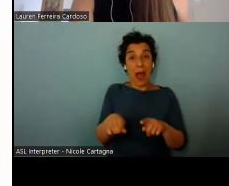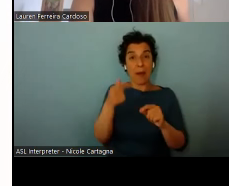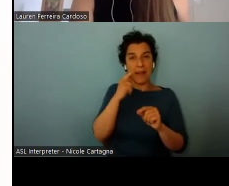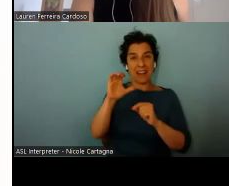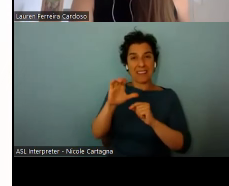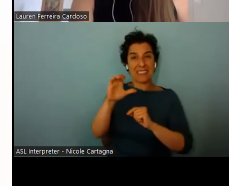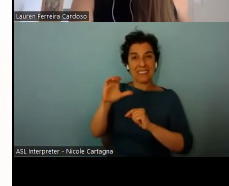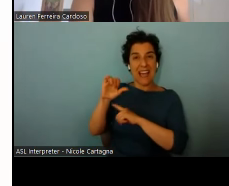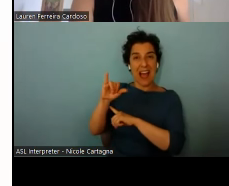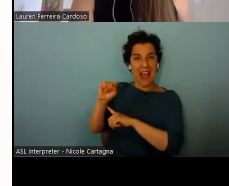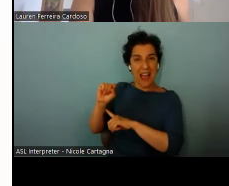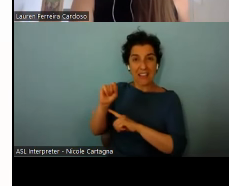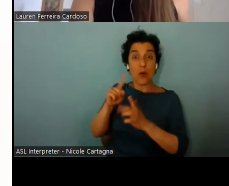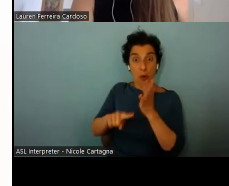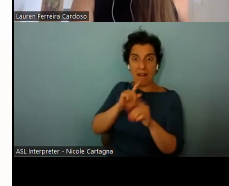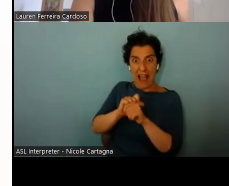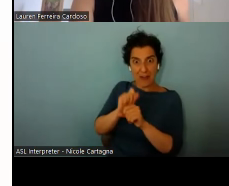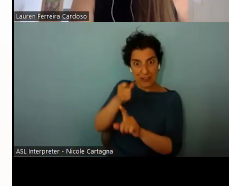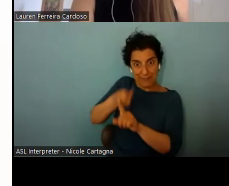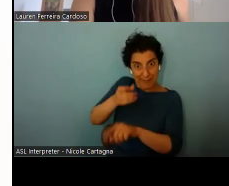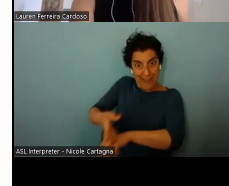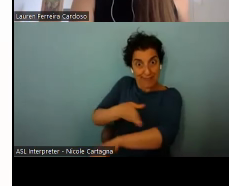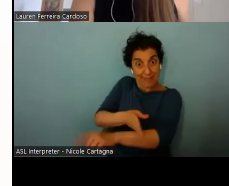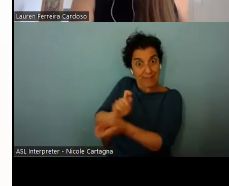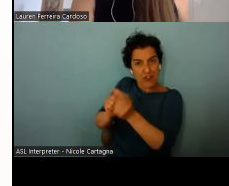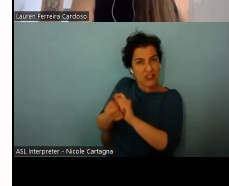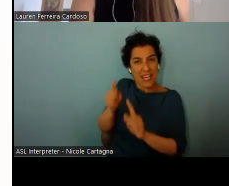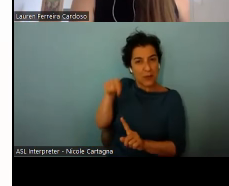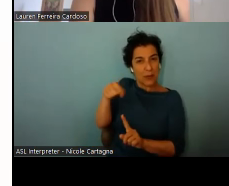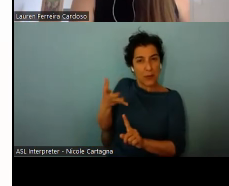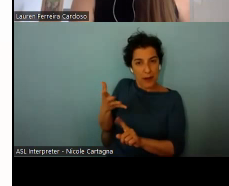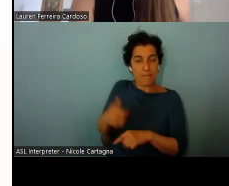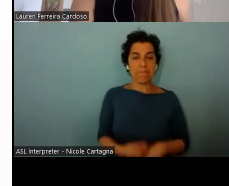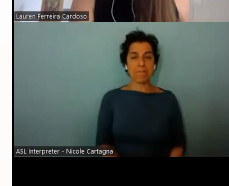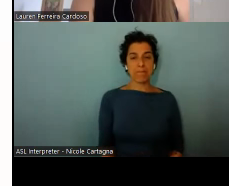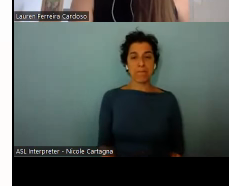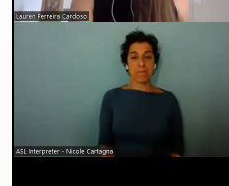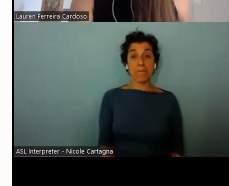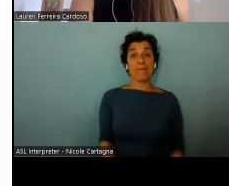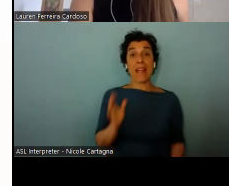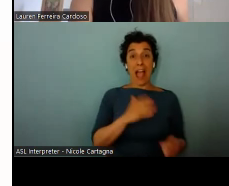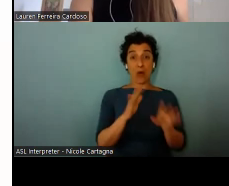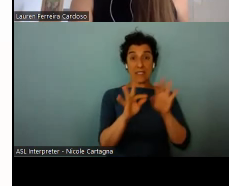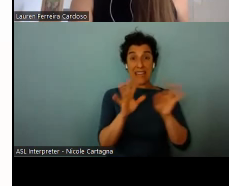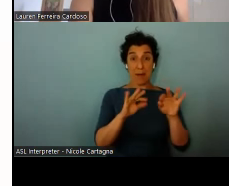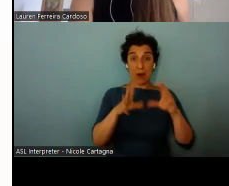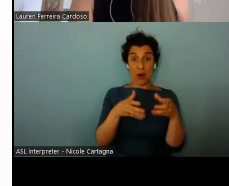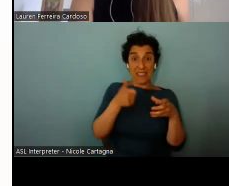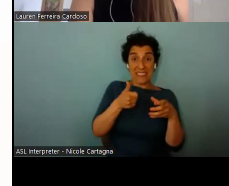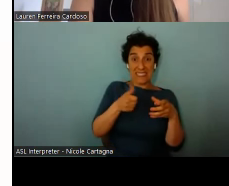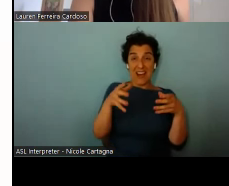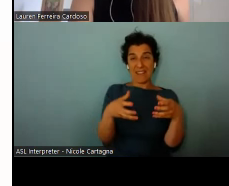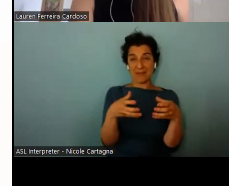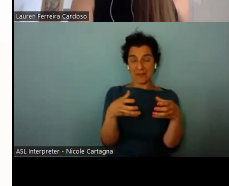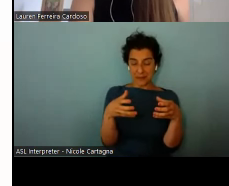so some of the things that I think are worth highlighting is first that, our sample size in and of itself was